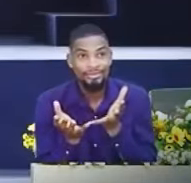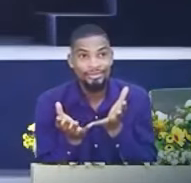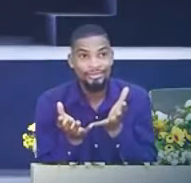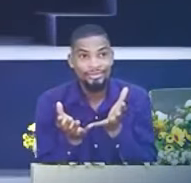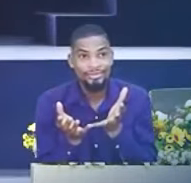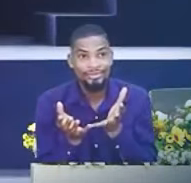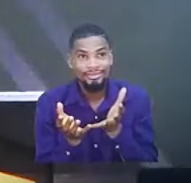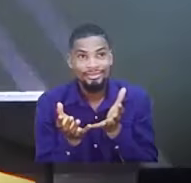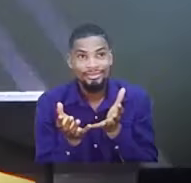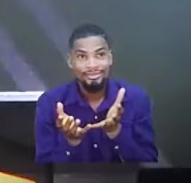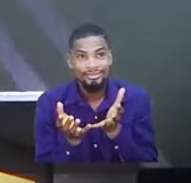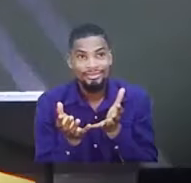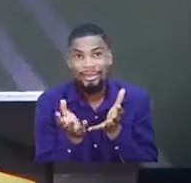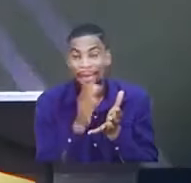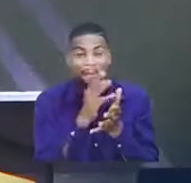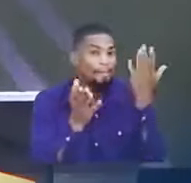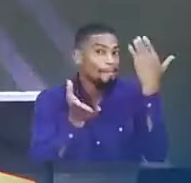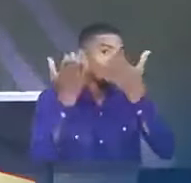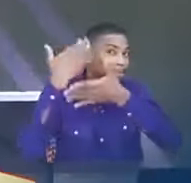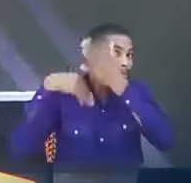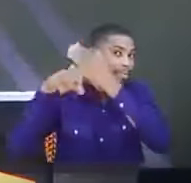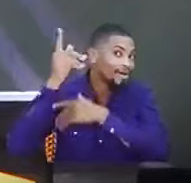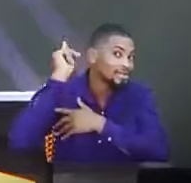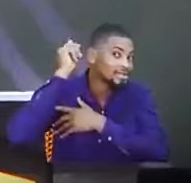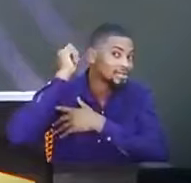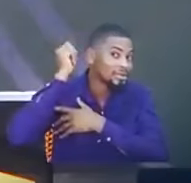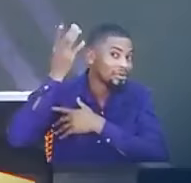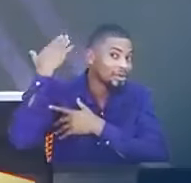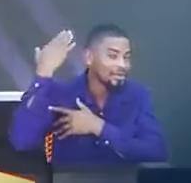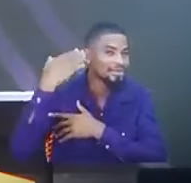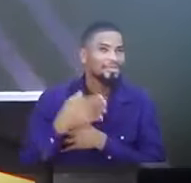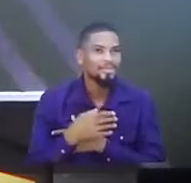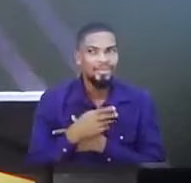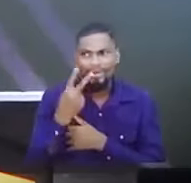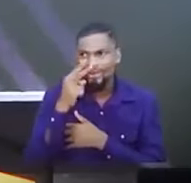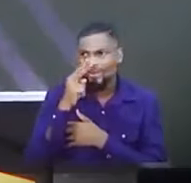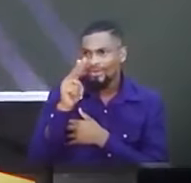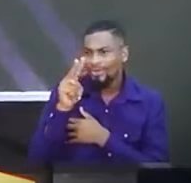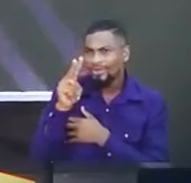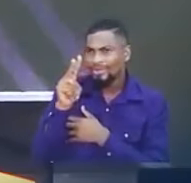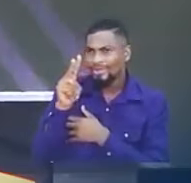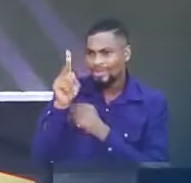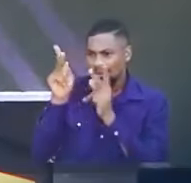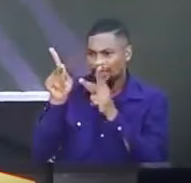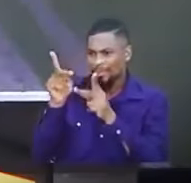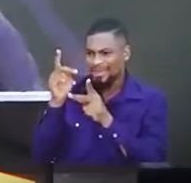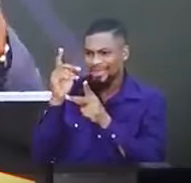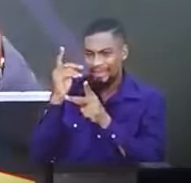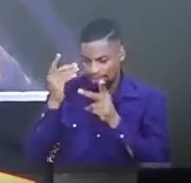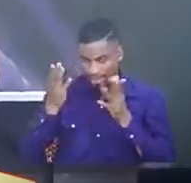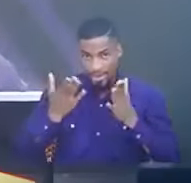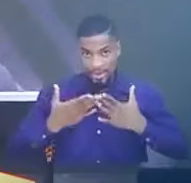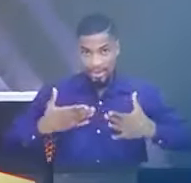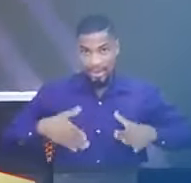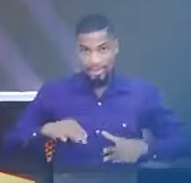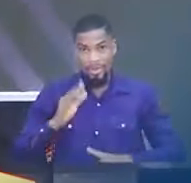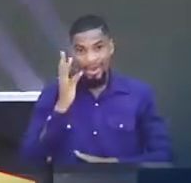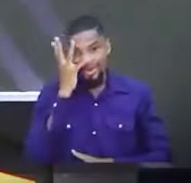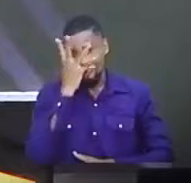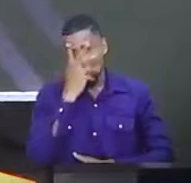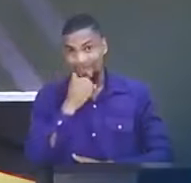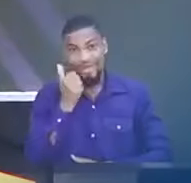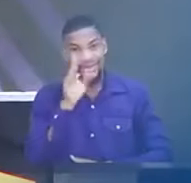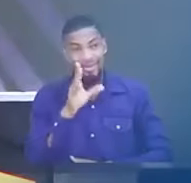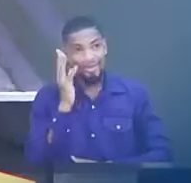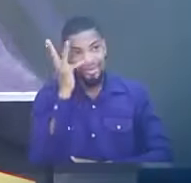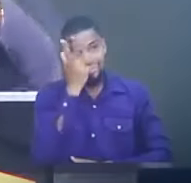we're living in Takra, we used to have a whole lot of things that we say. And sometimes we look at a lady, say, no